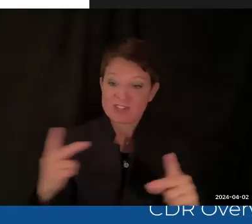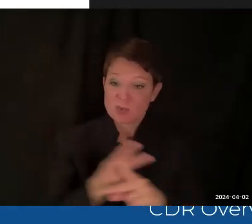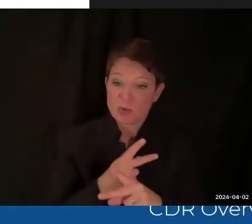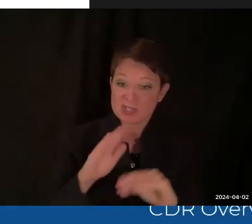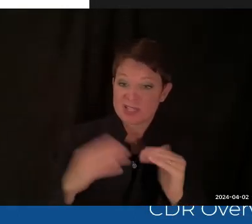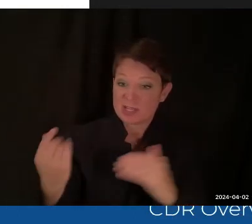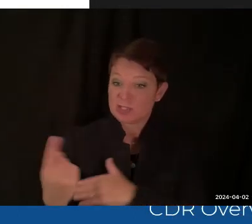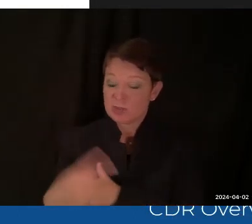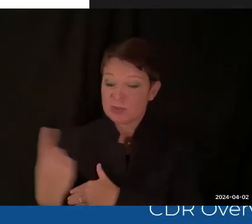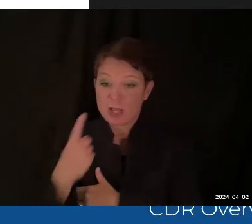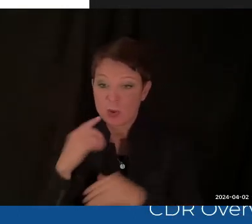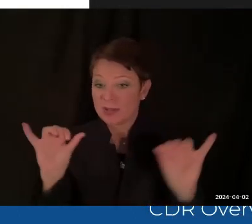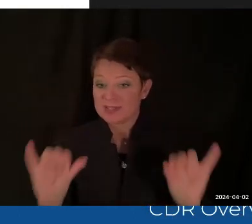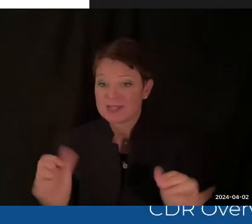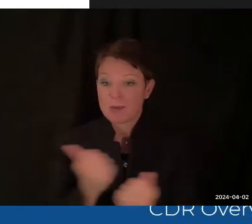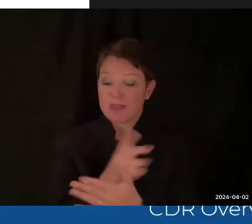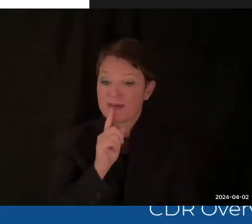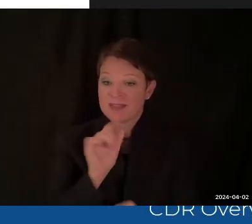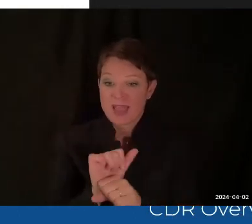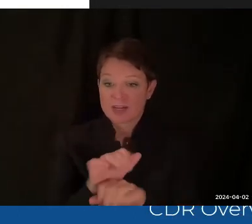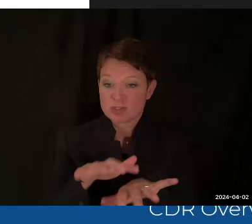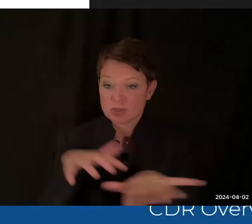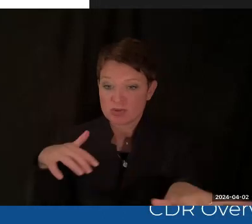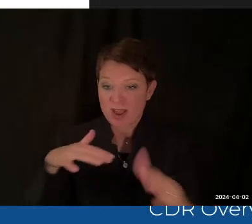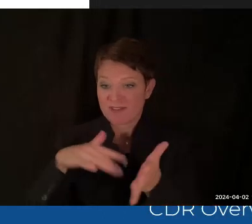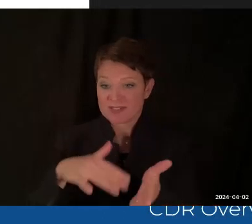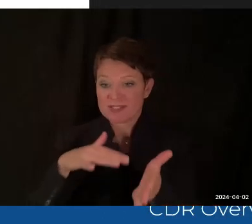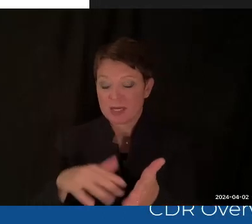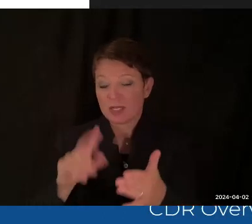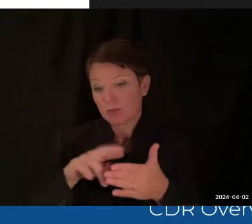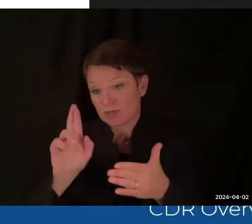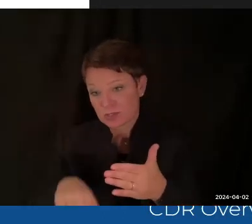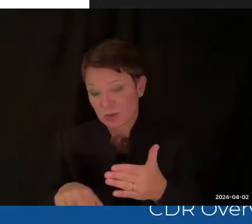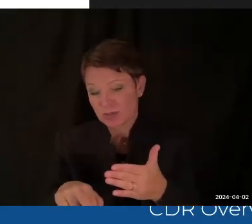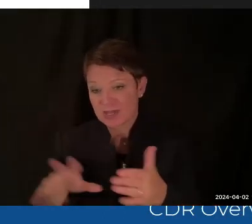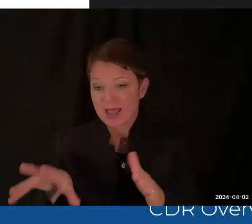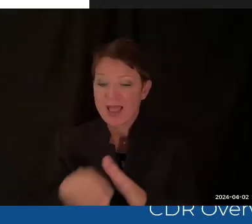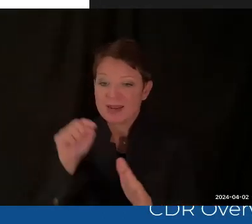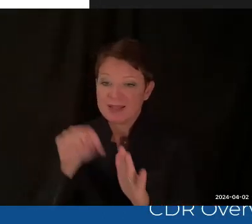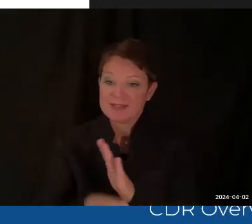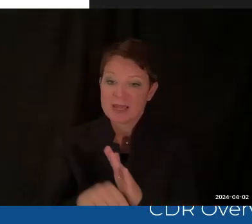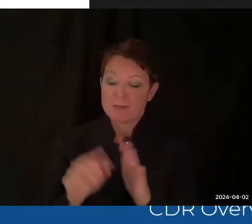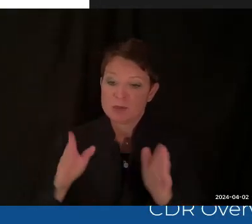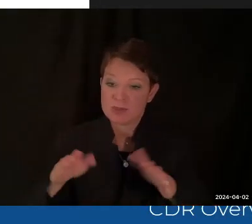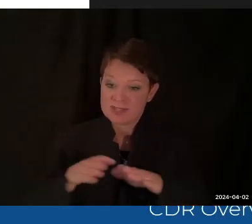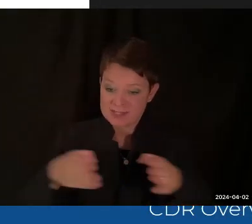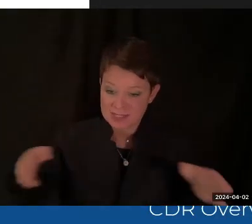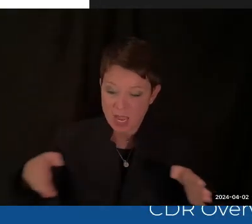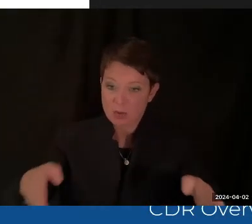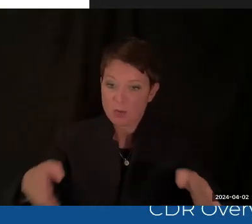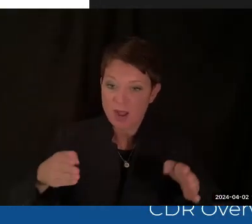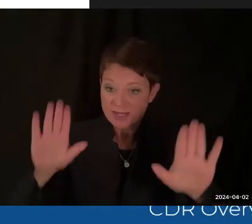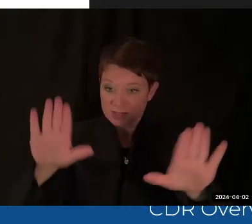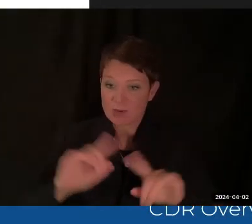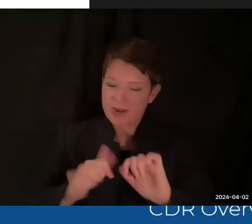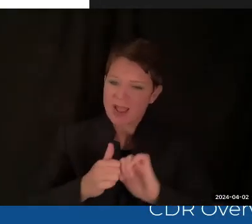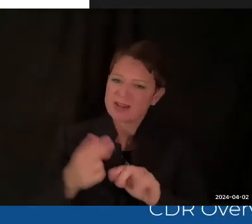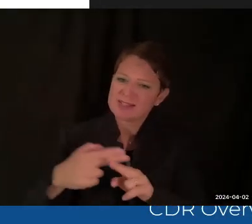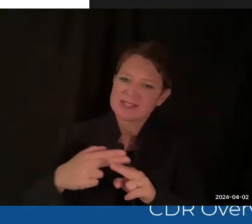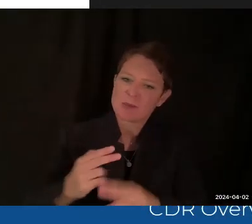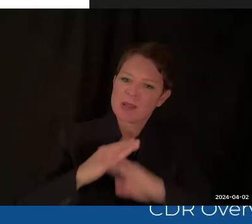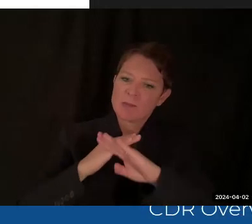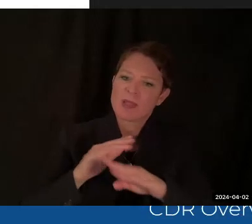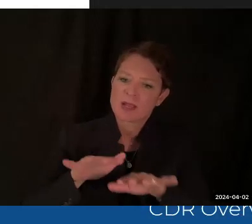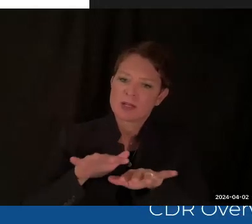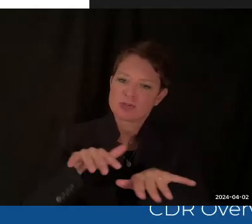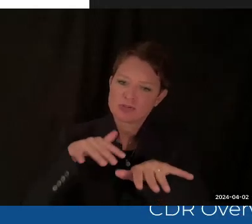is today or the same without the actual traffic study results. Adding depth to the sidewalk is great, but what is the plan to temporarily block